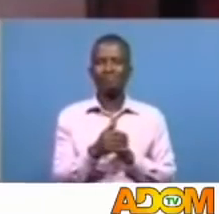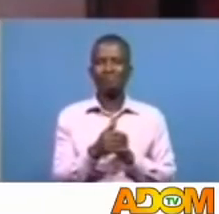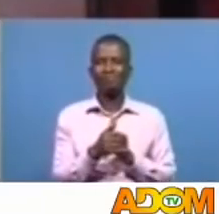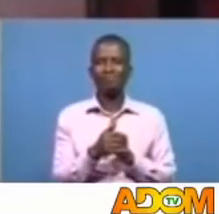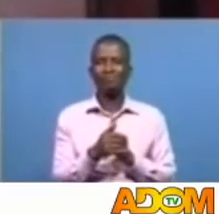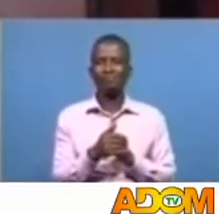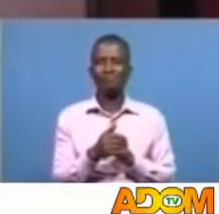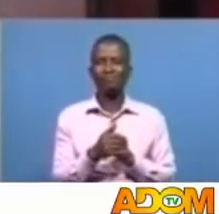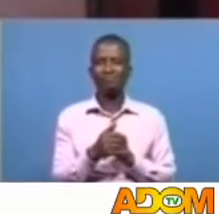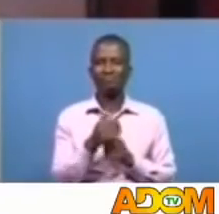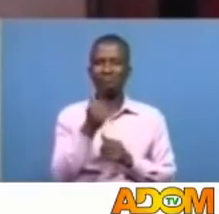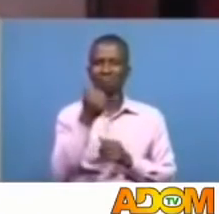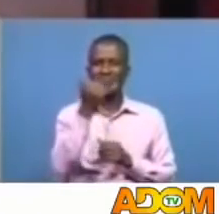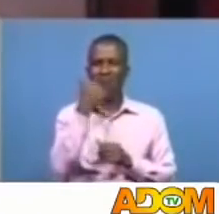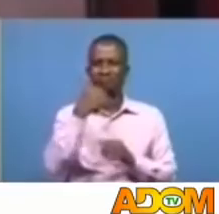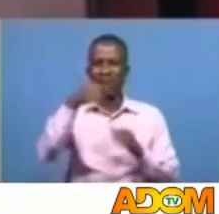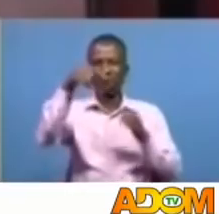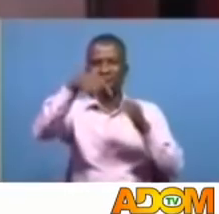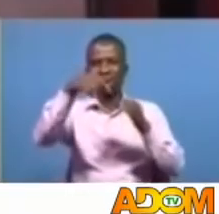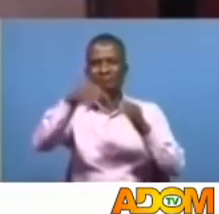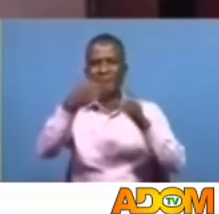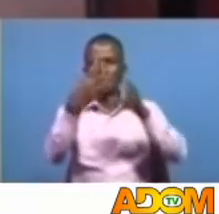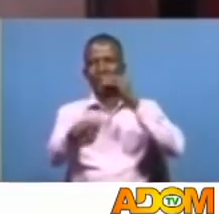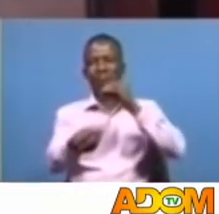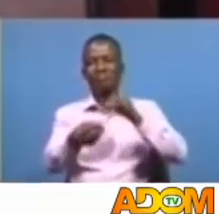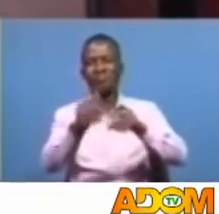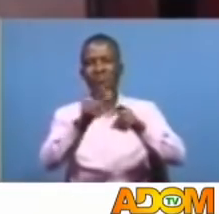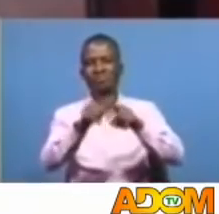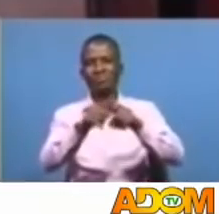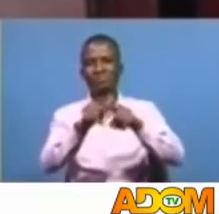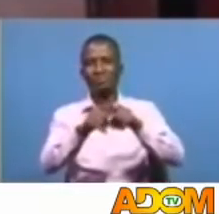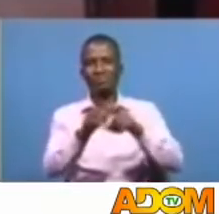of the controlling word,